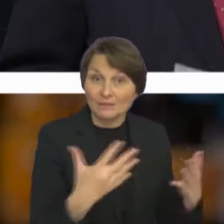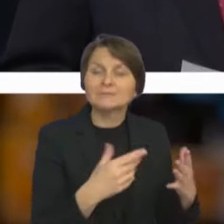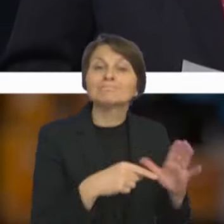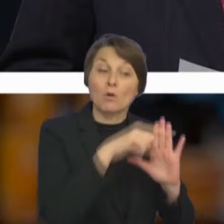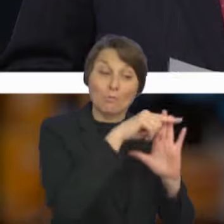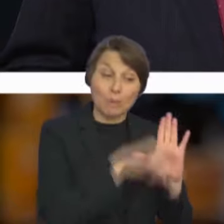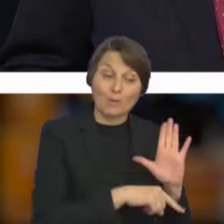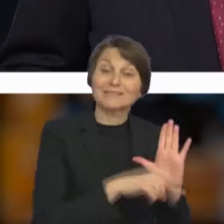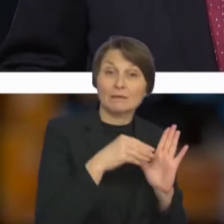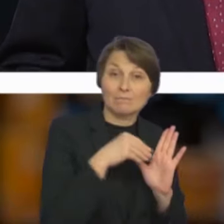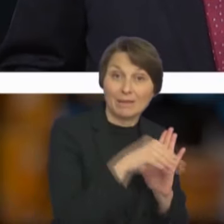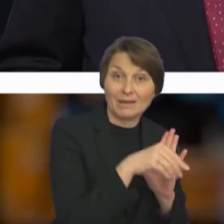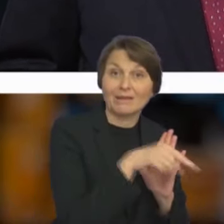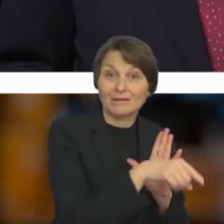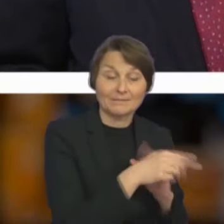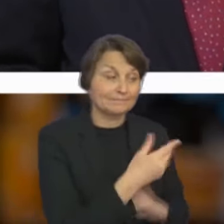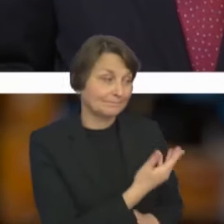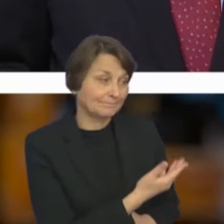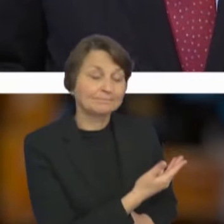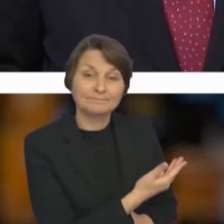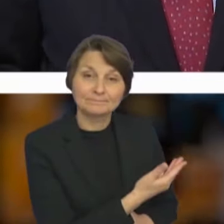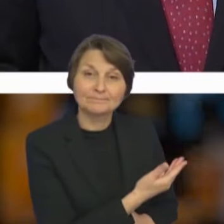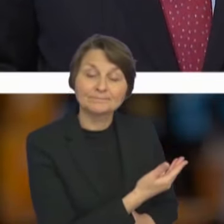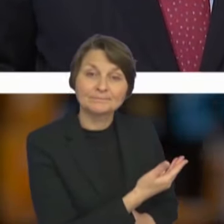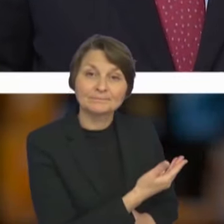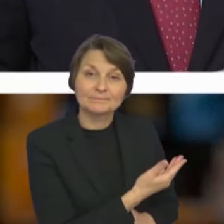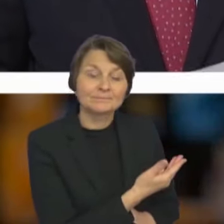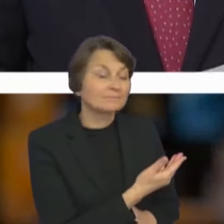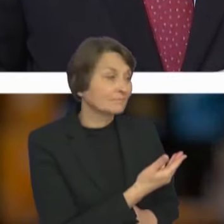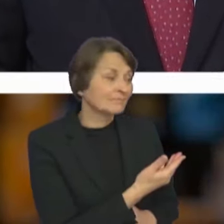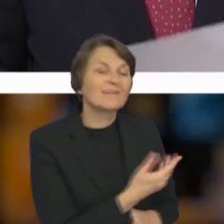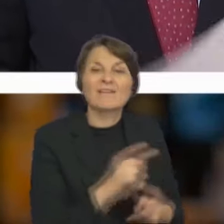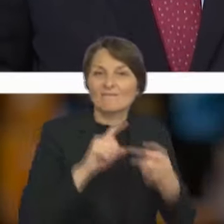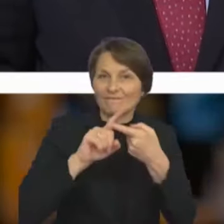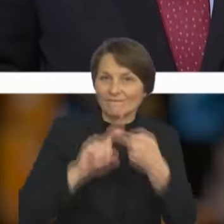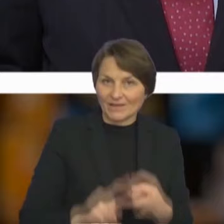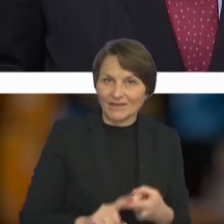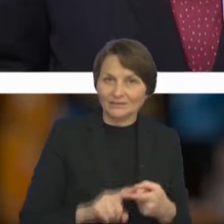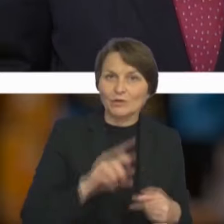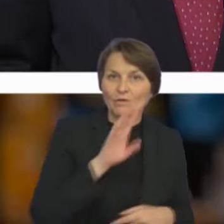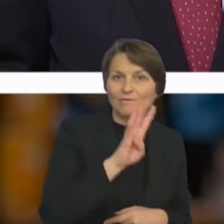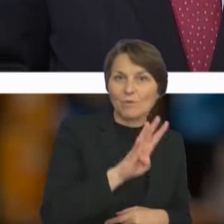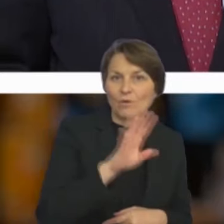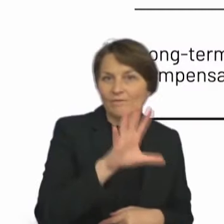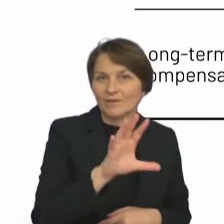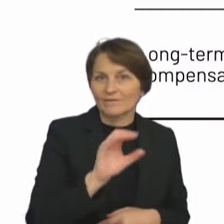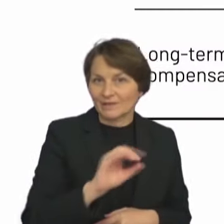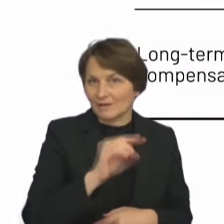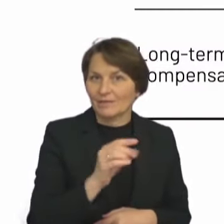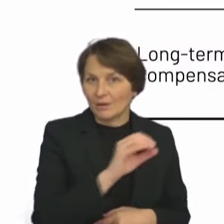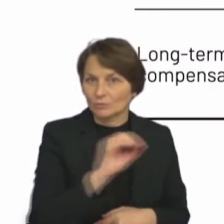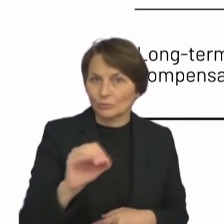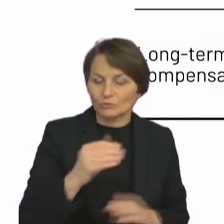remuneration policy for Mr. Sénard for 2020 provided for a fixed compensation of €450,000 over 12 months,